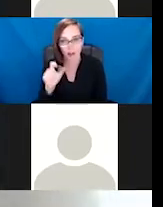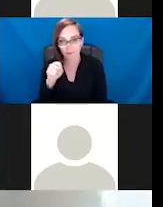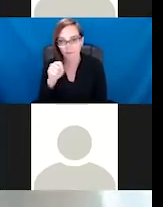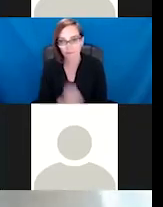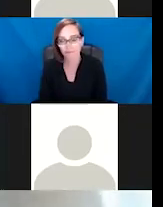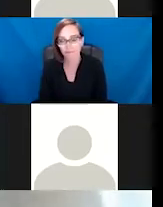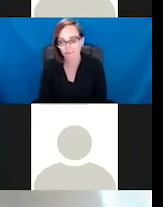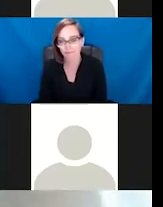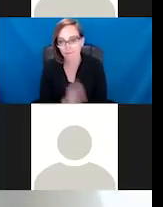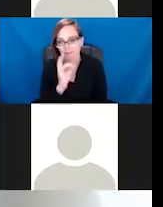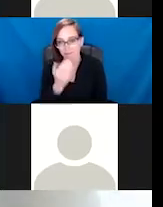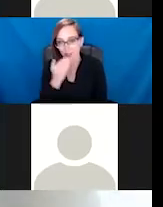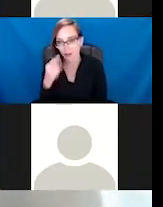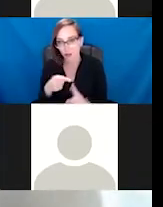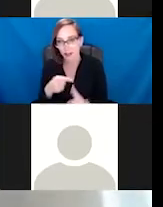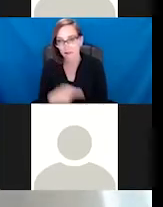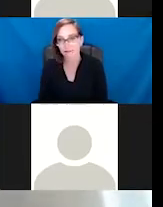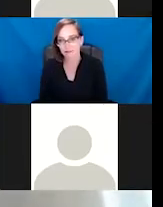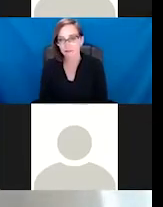Great point.